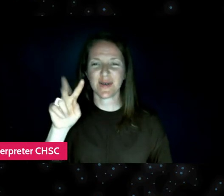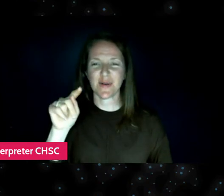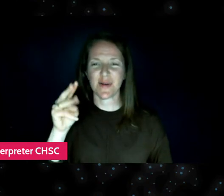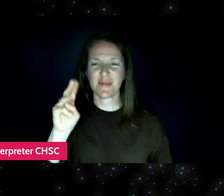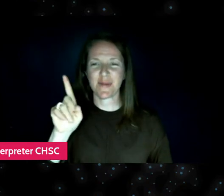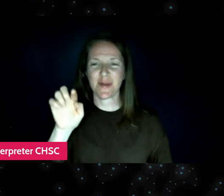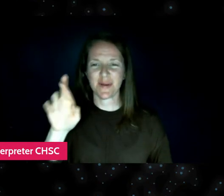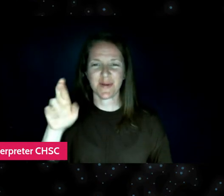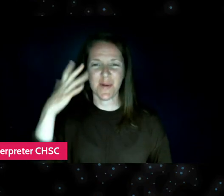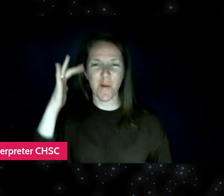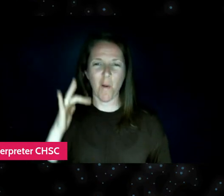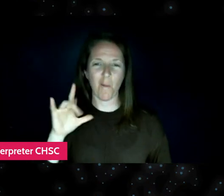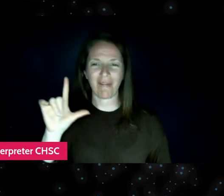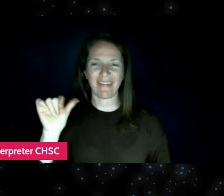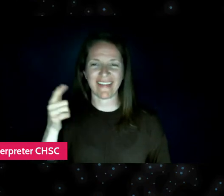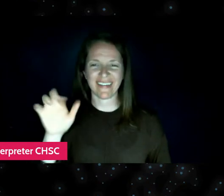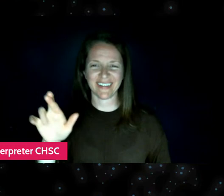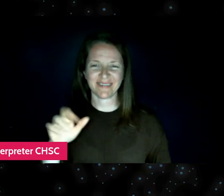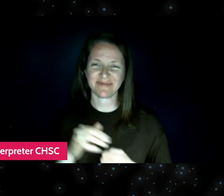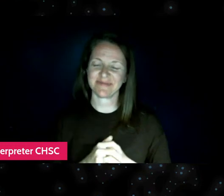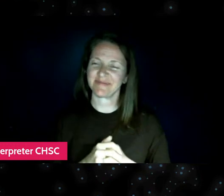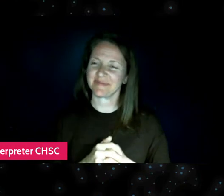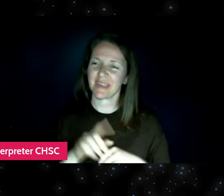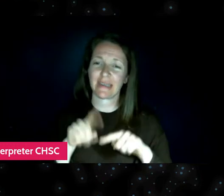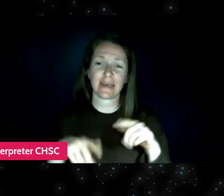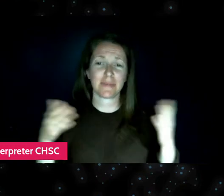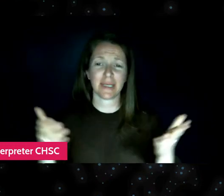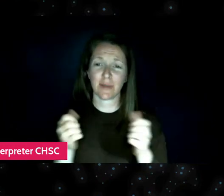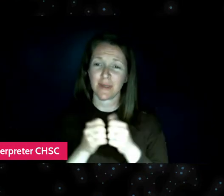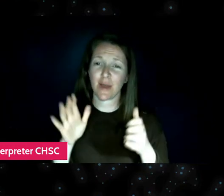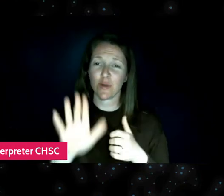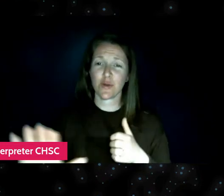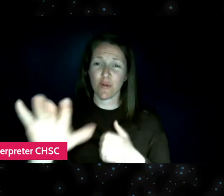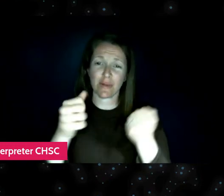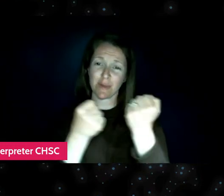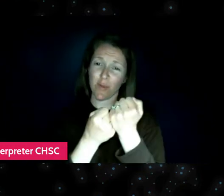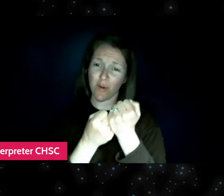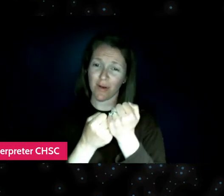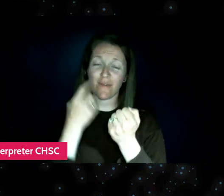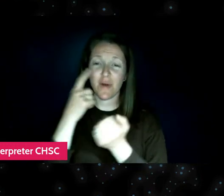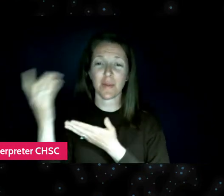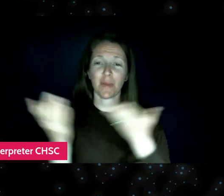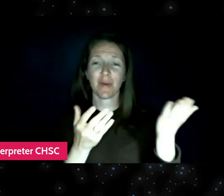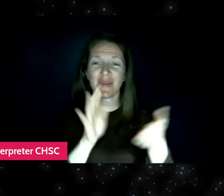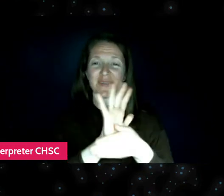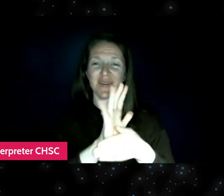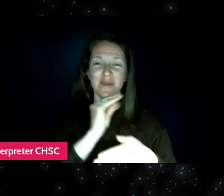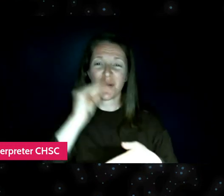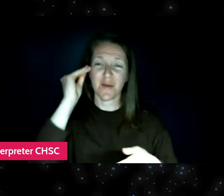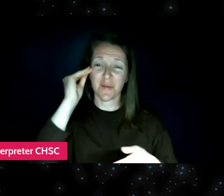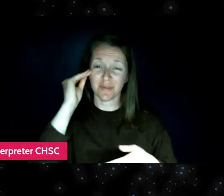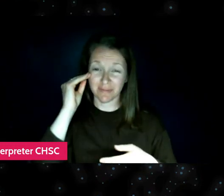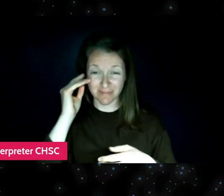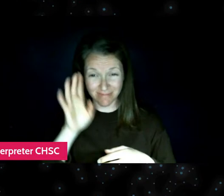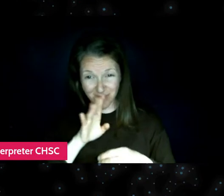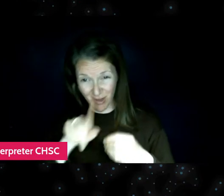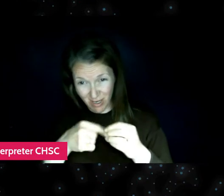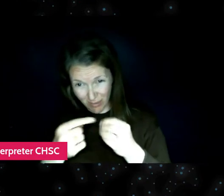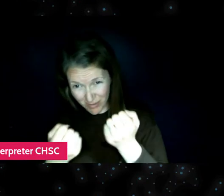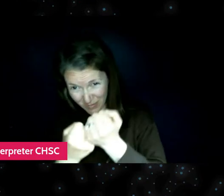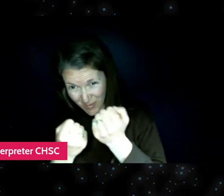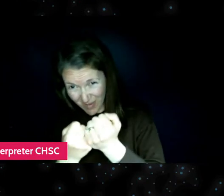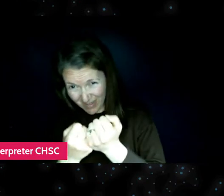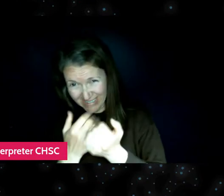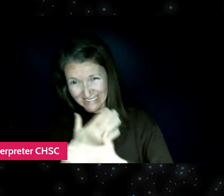without your ongoing support to bring film home. And speaking of your support, I wouldn't be doing my job if I didn't ask you for the